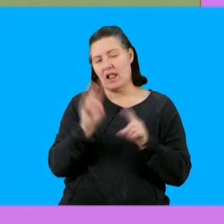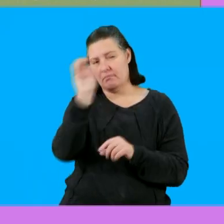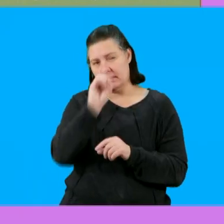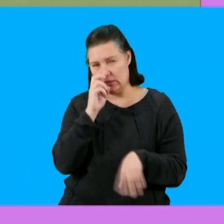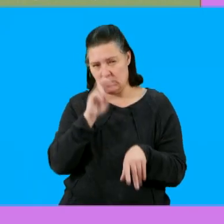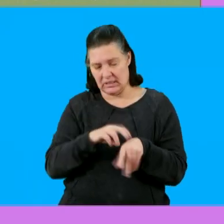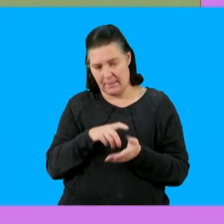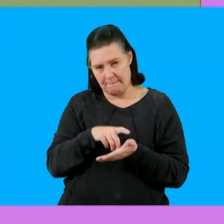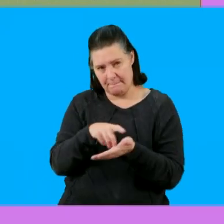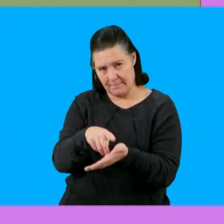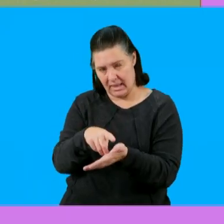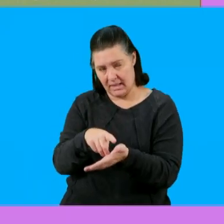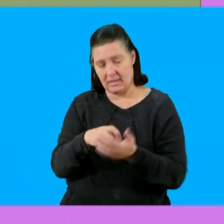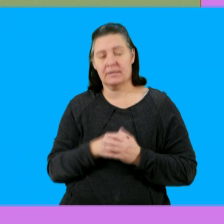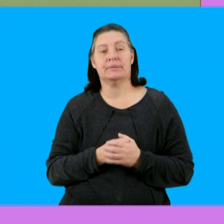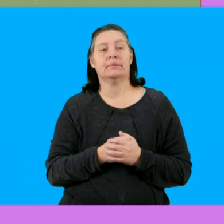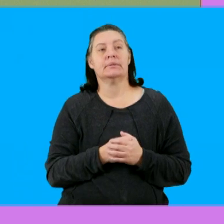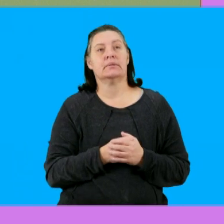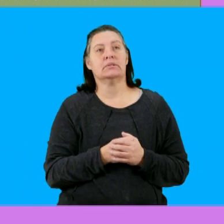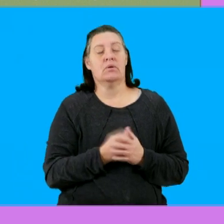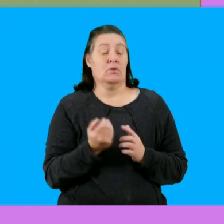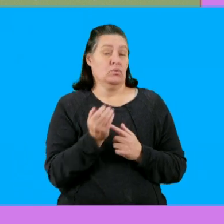needed. Okay, so I'm going to indicate here